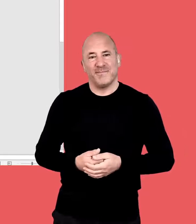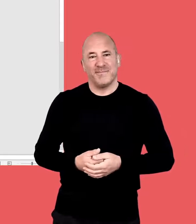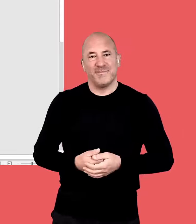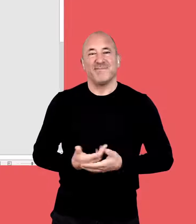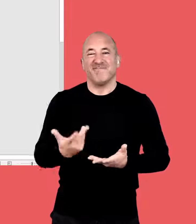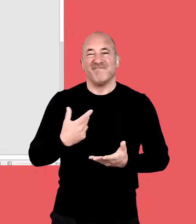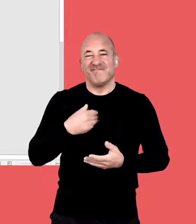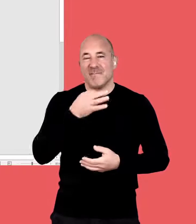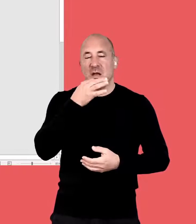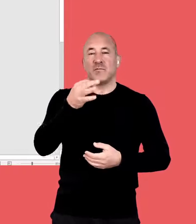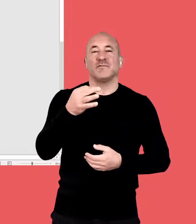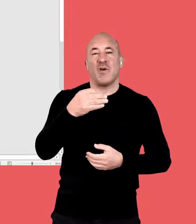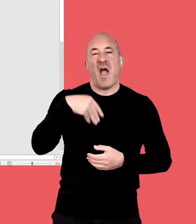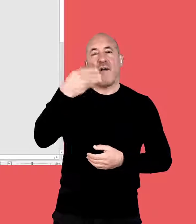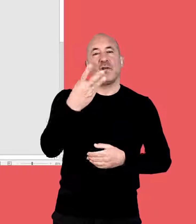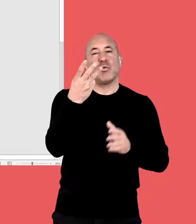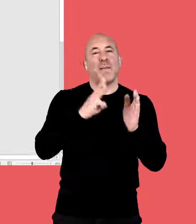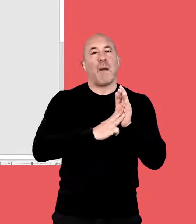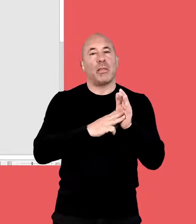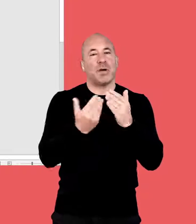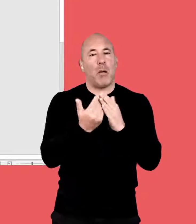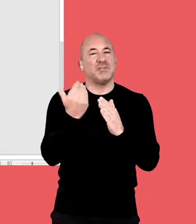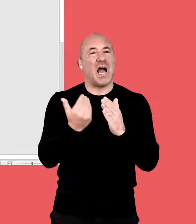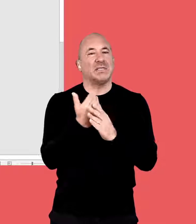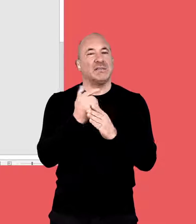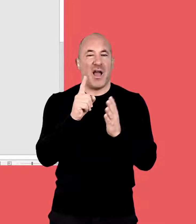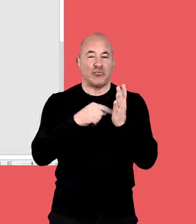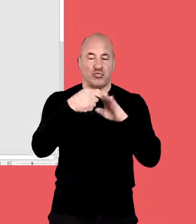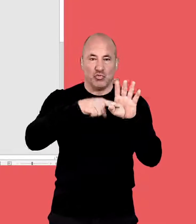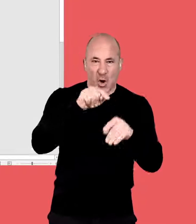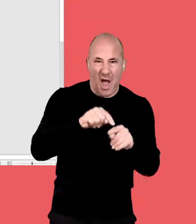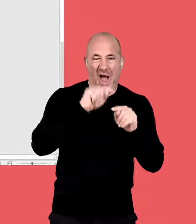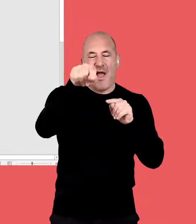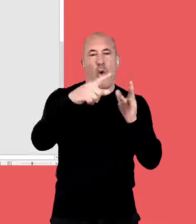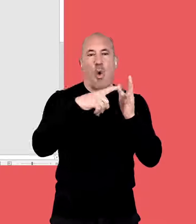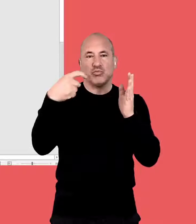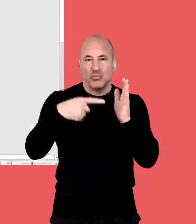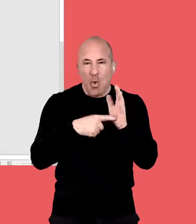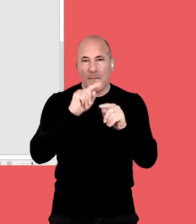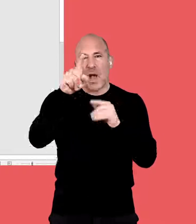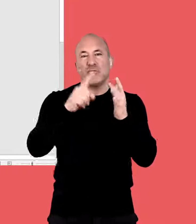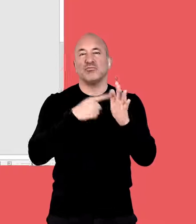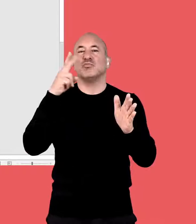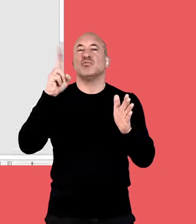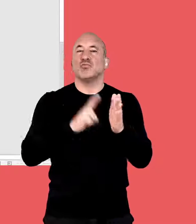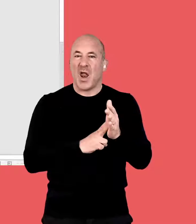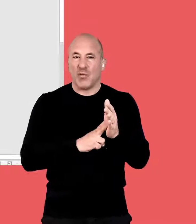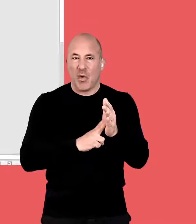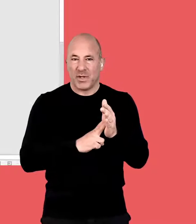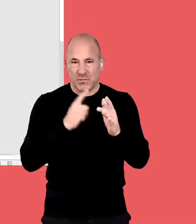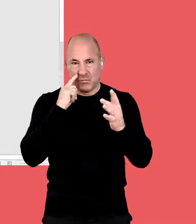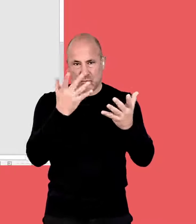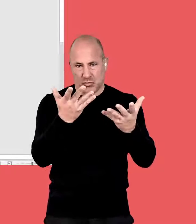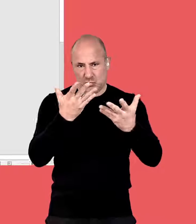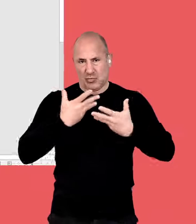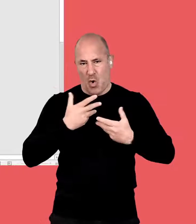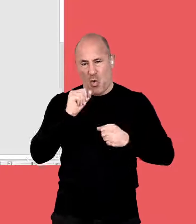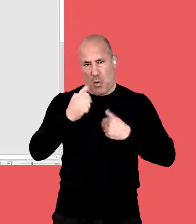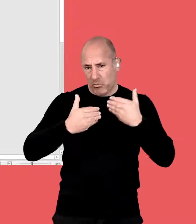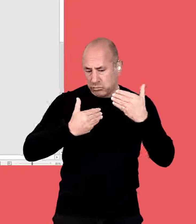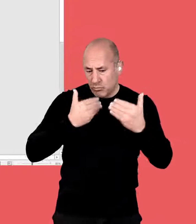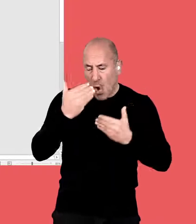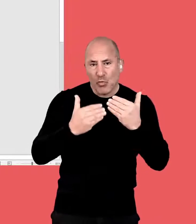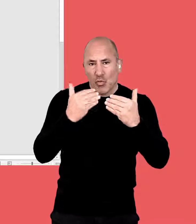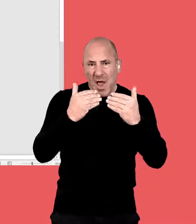We will ask for at least a quarterly update, i.e. in July, October and January, demonstrating